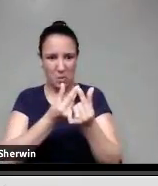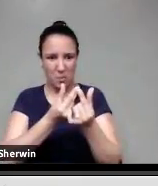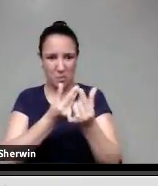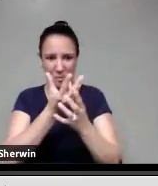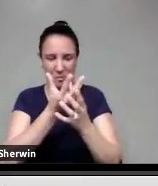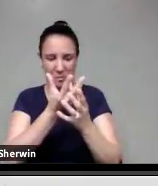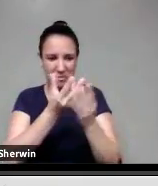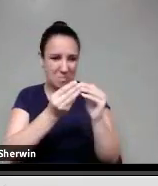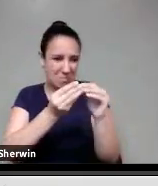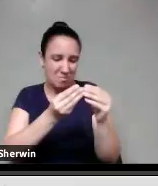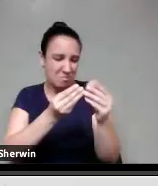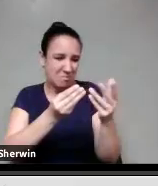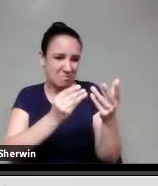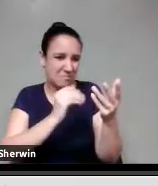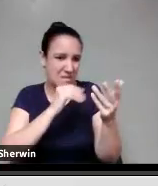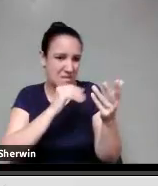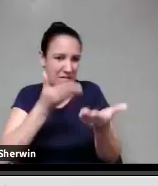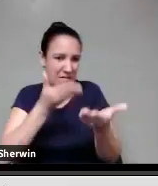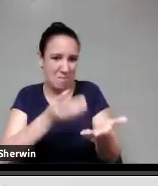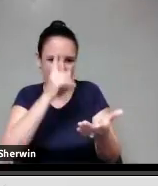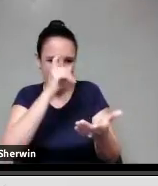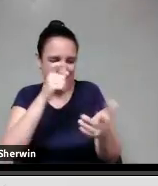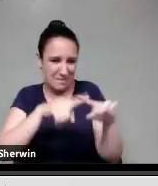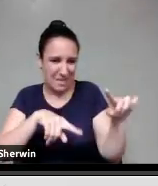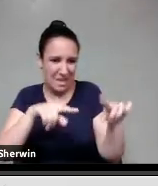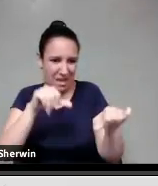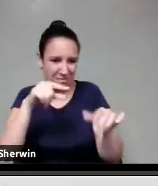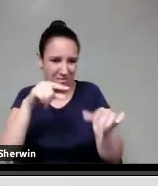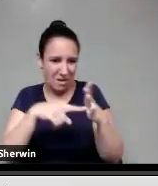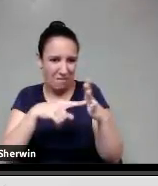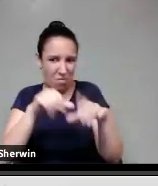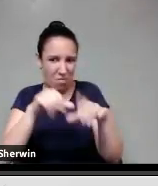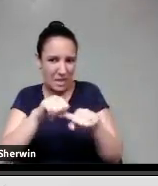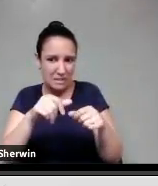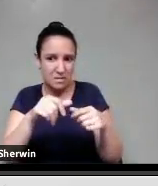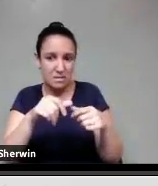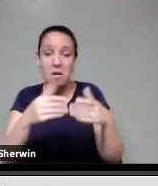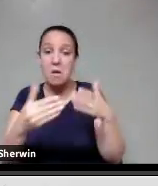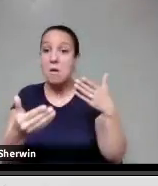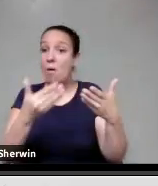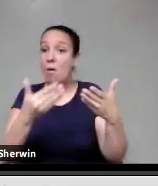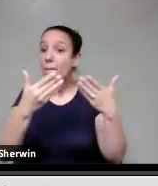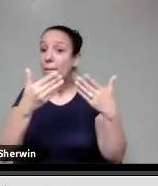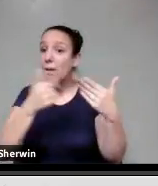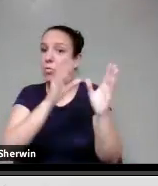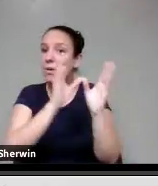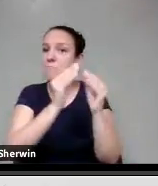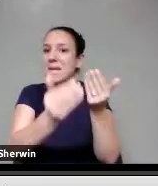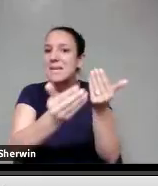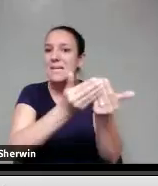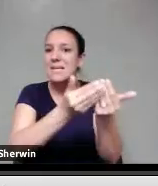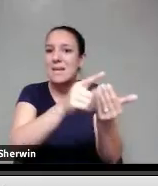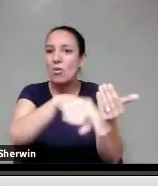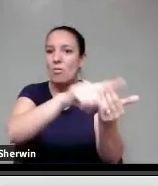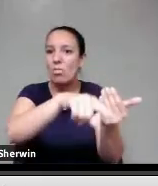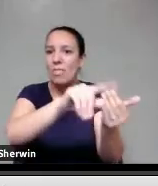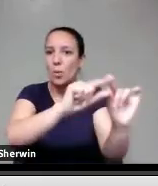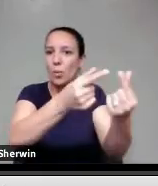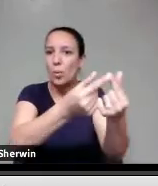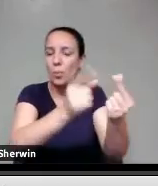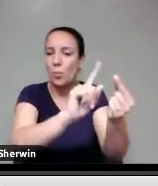library. So if it's financial and they can't afford the gas, is there a meeting place near where this group usually congregates where you